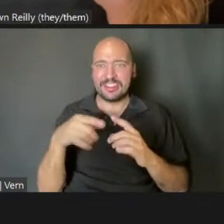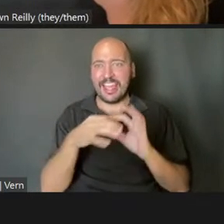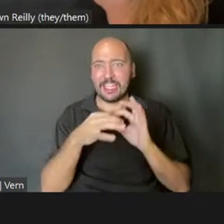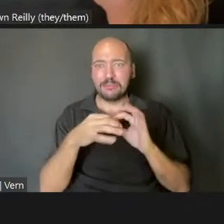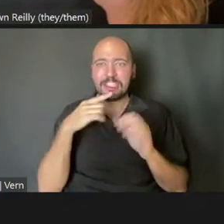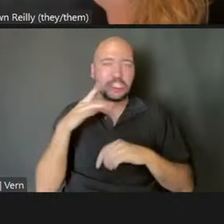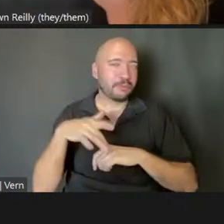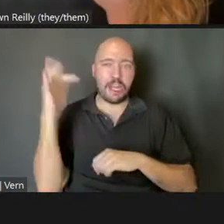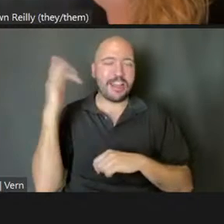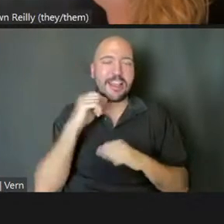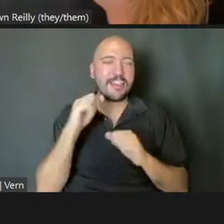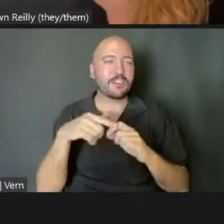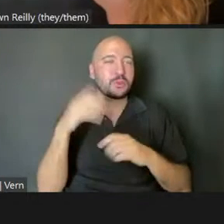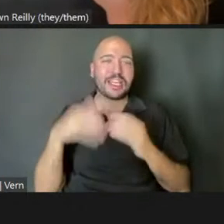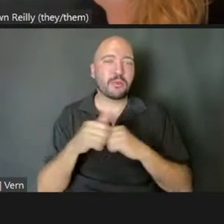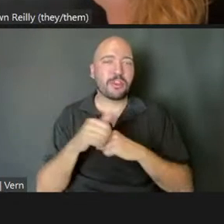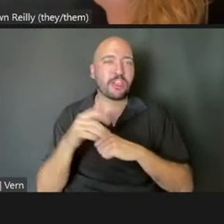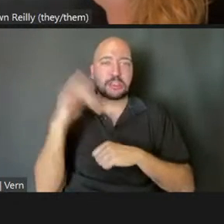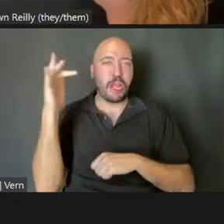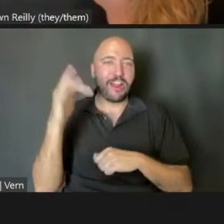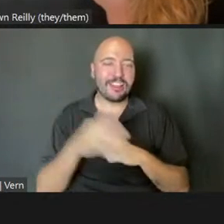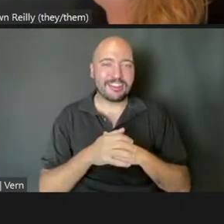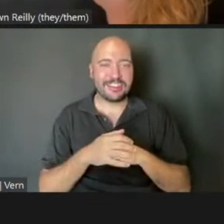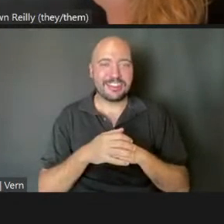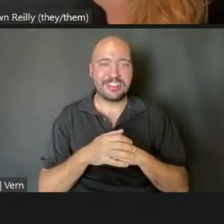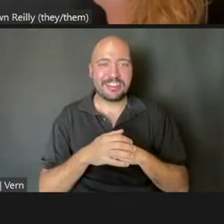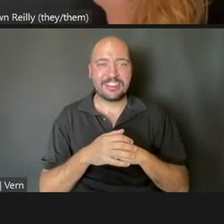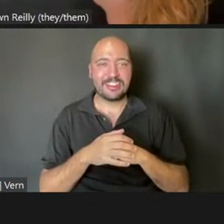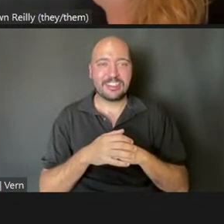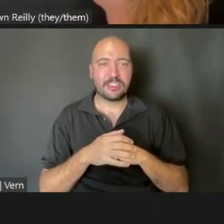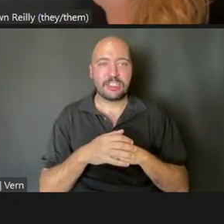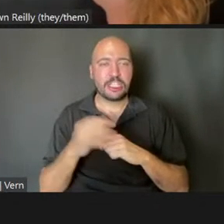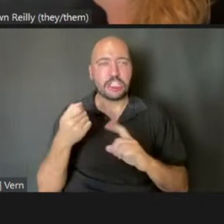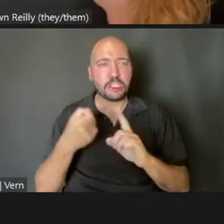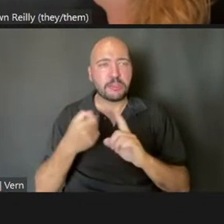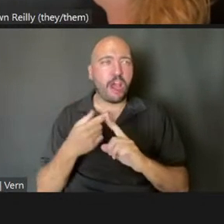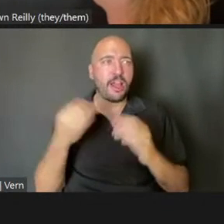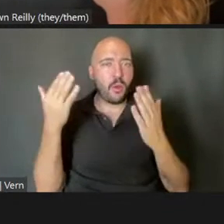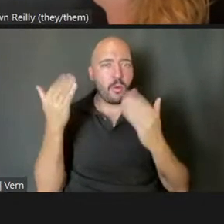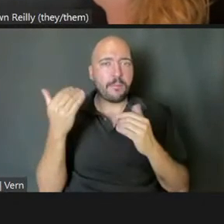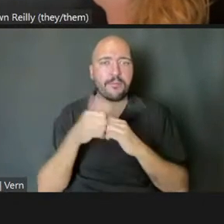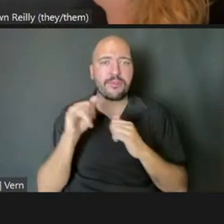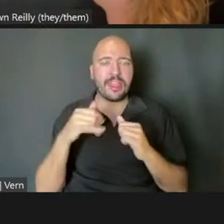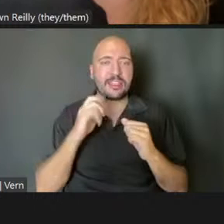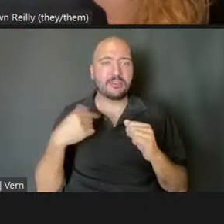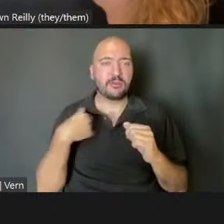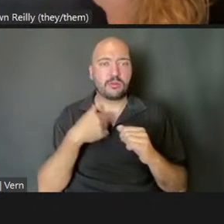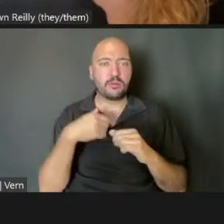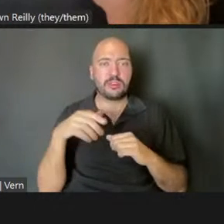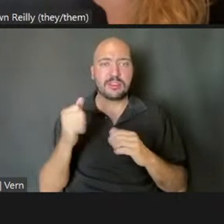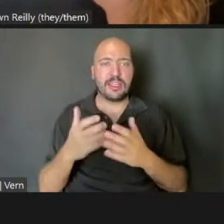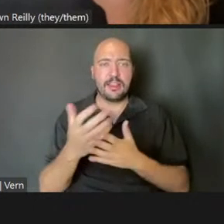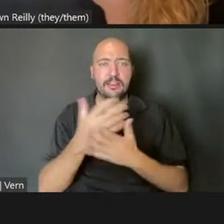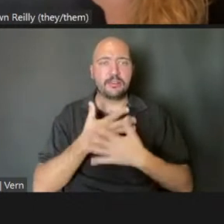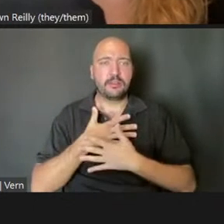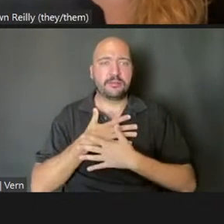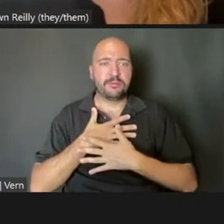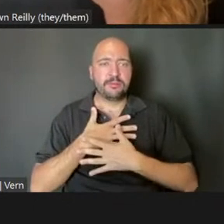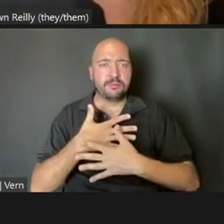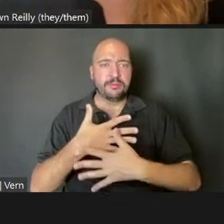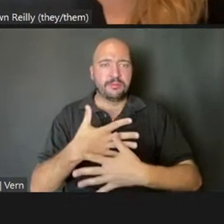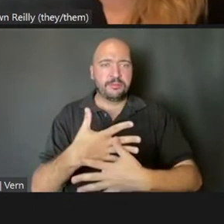with sparkles. Thank you, Yogesh. Spark and hope. And with that, I ask us to take a collective breath